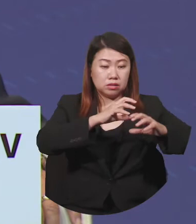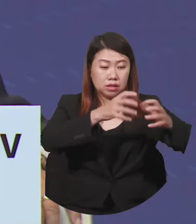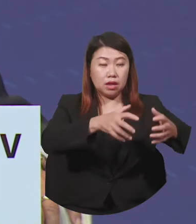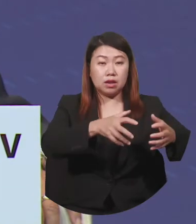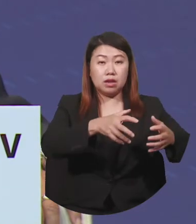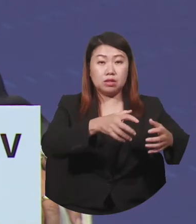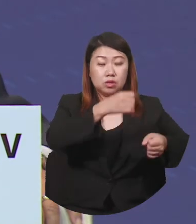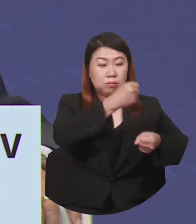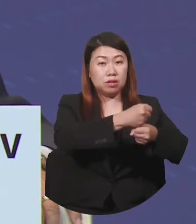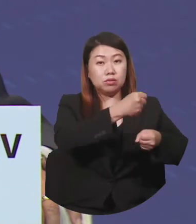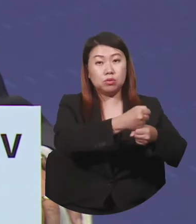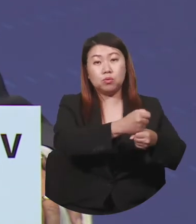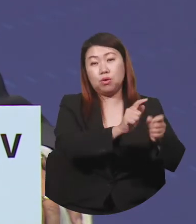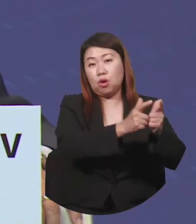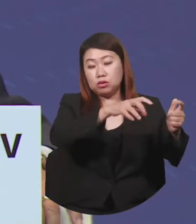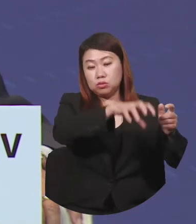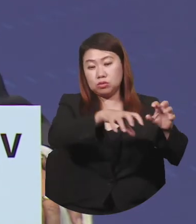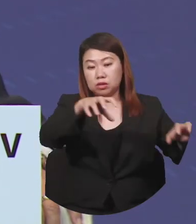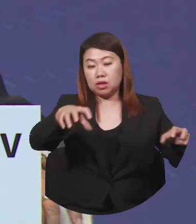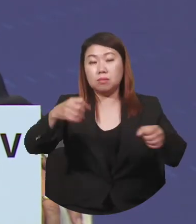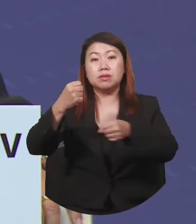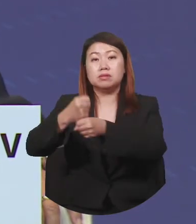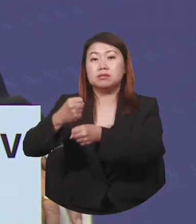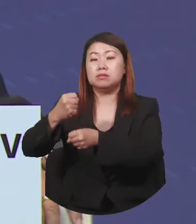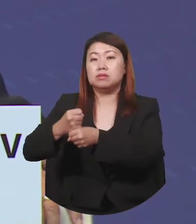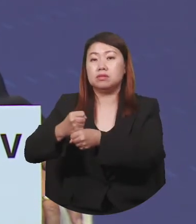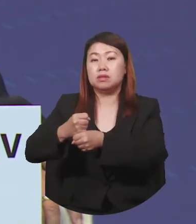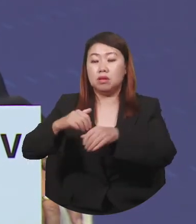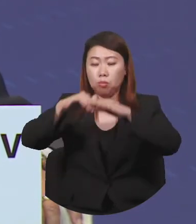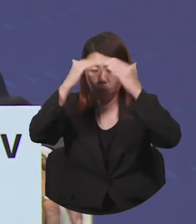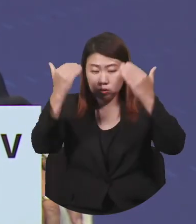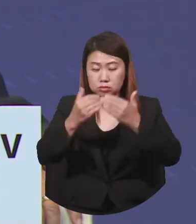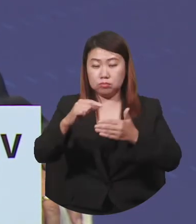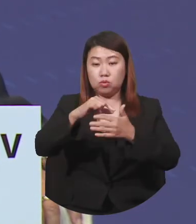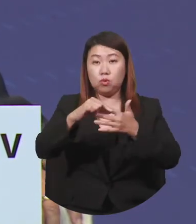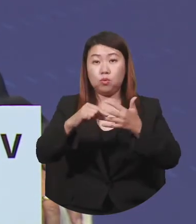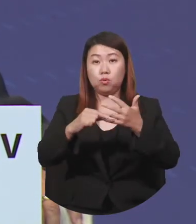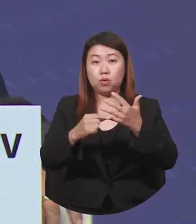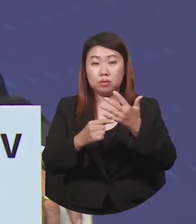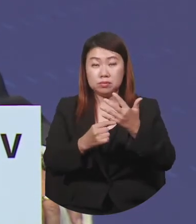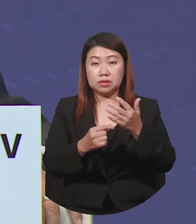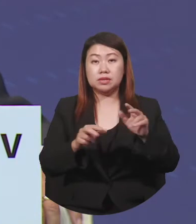program and projects become much more effective now